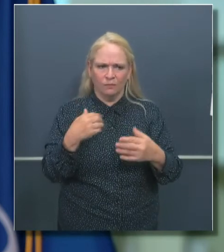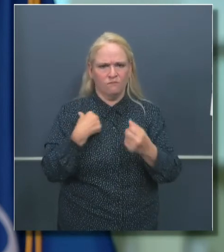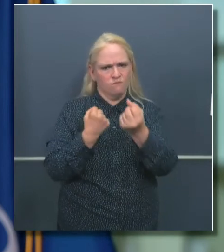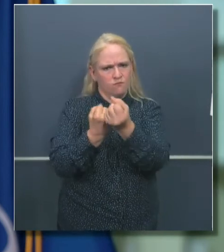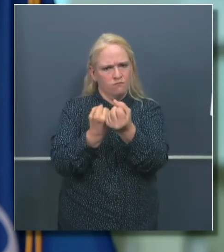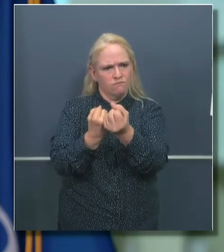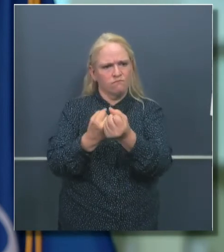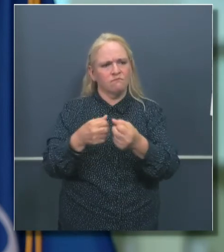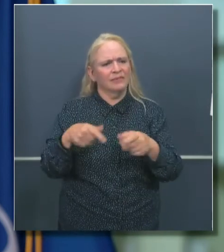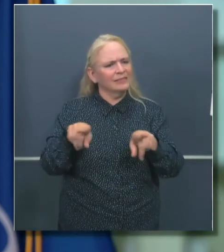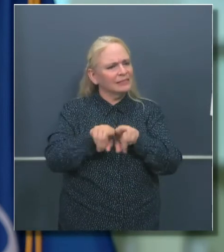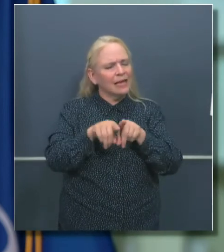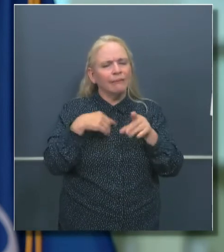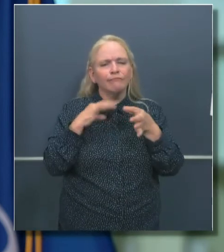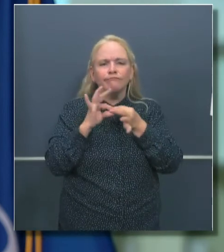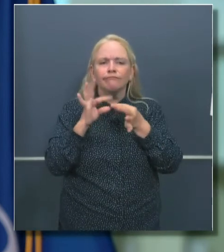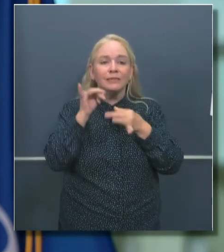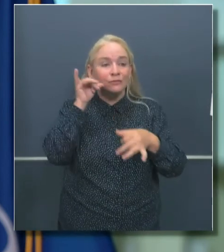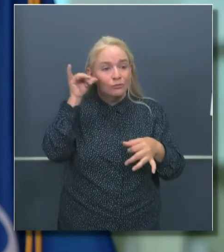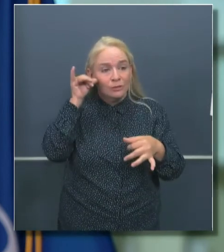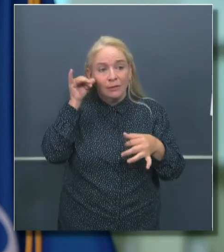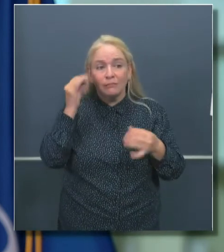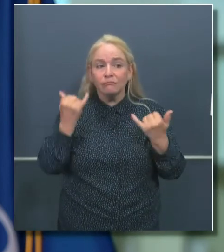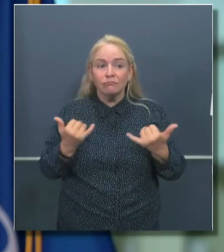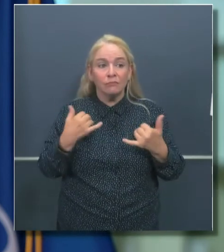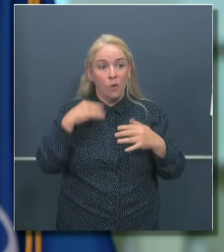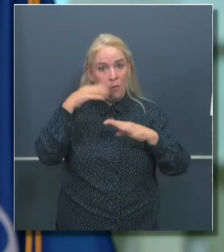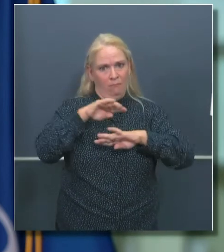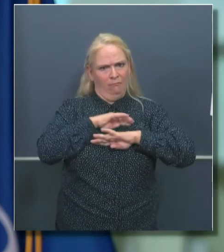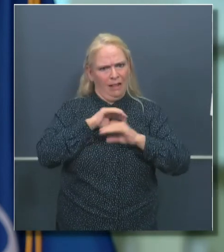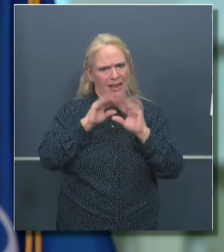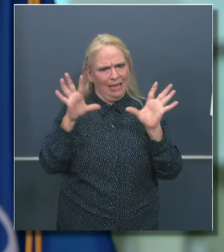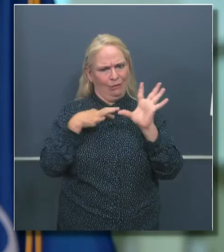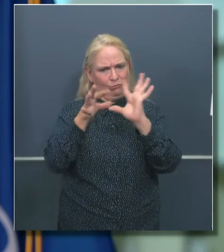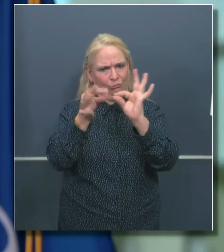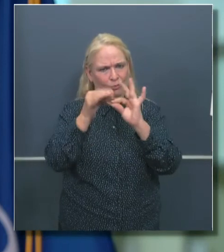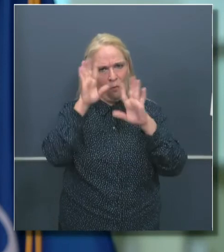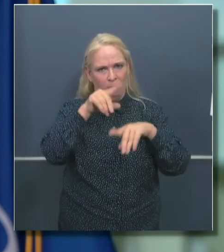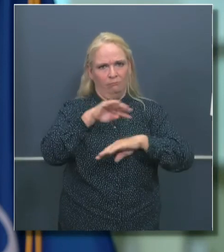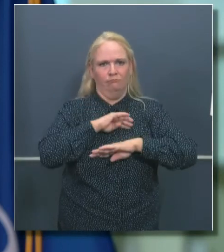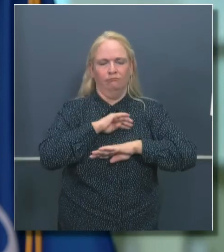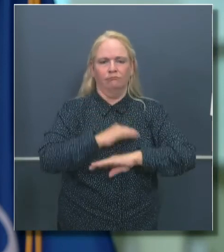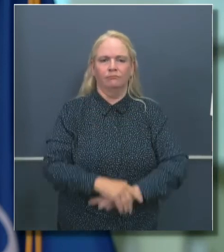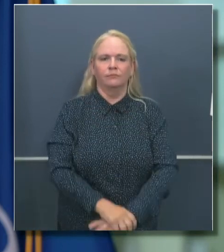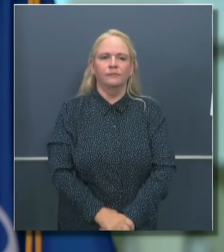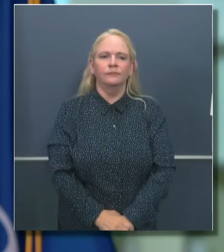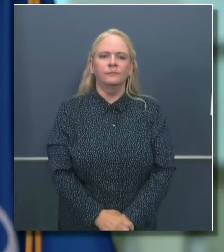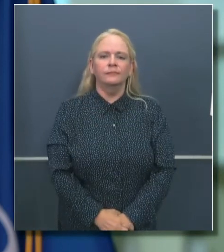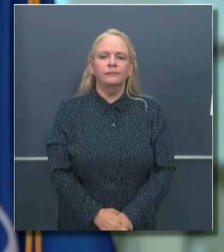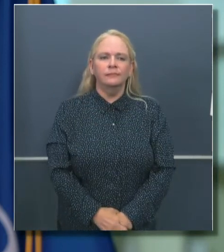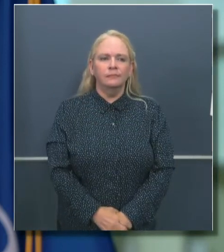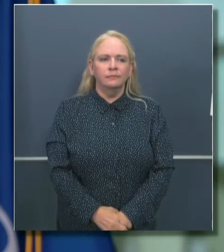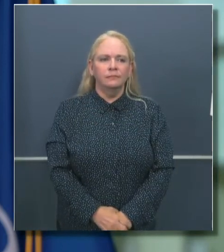and to clarify any ambiguity of concerns reflected in your question.